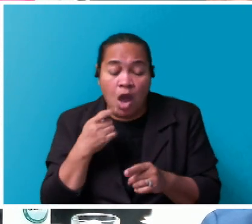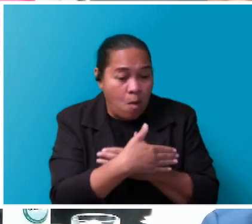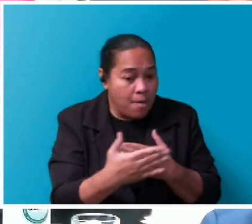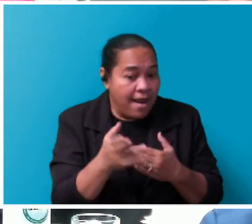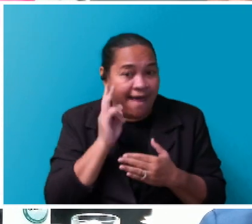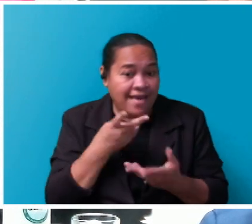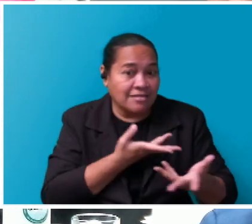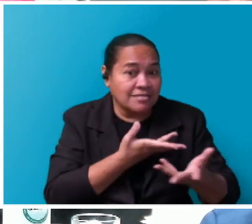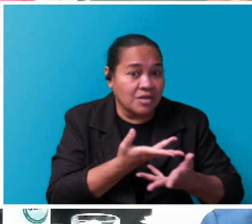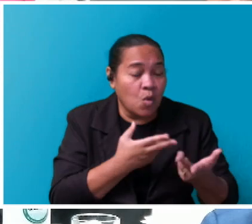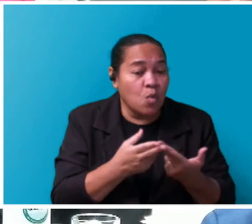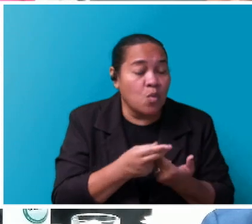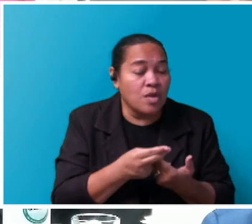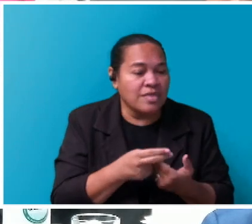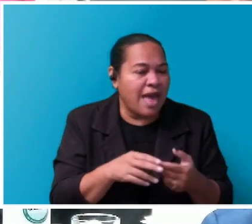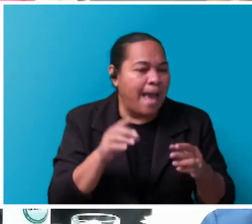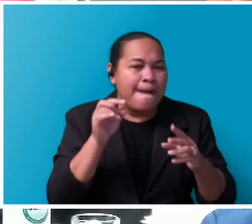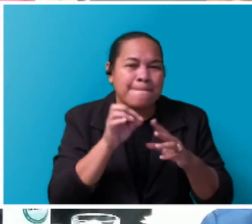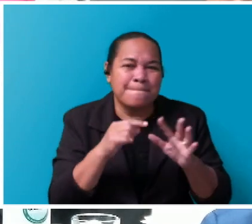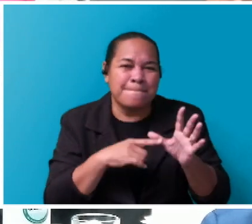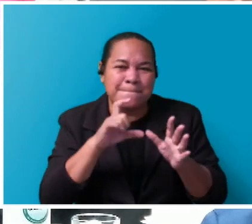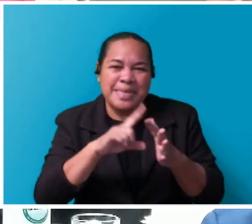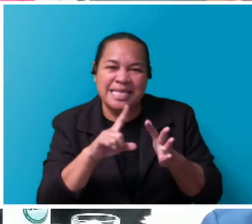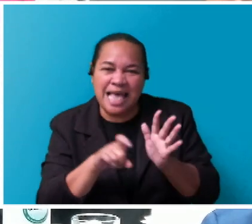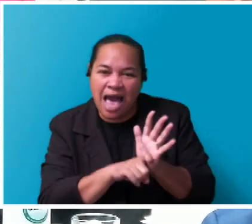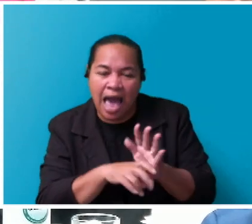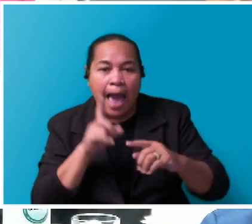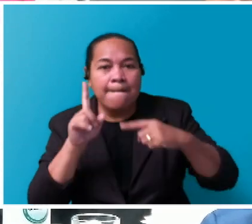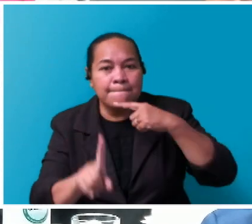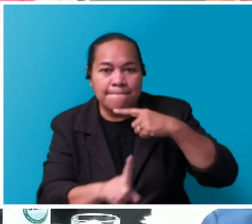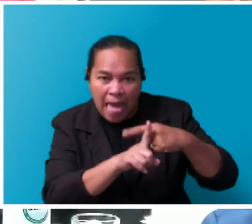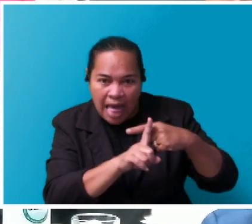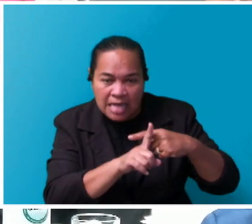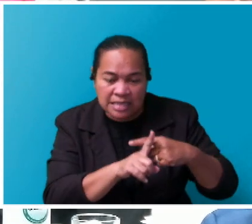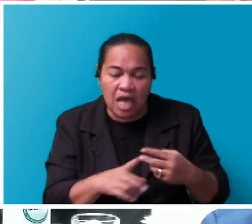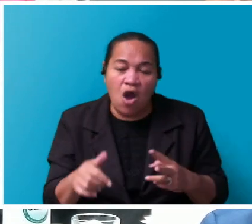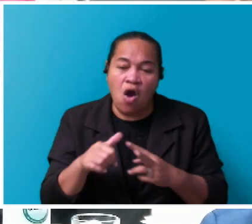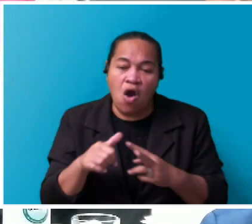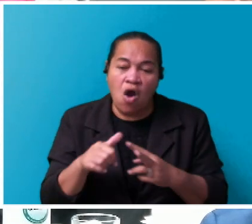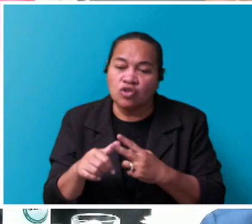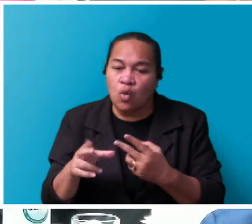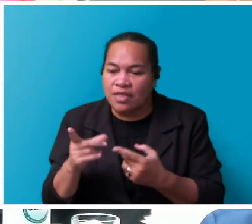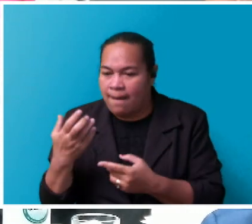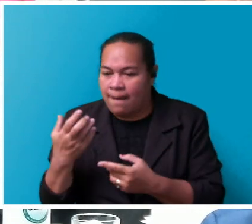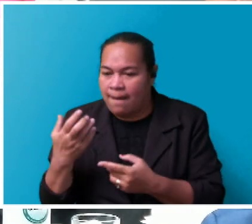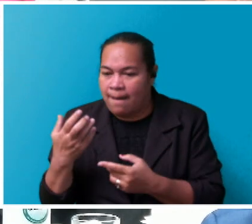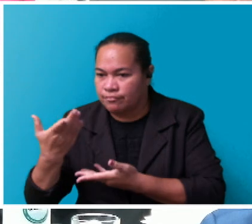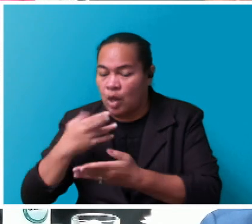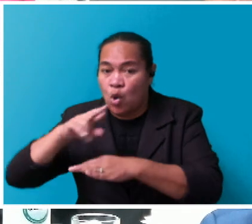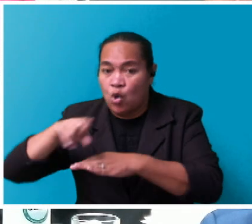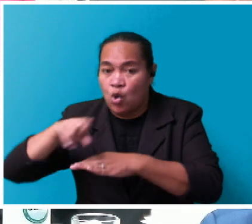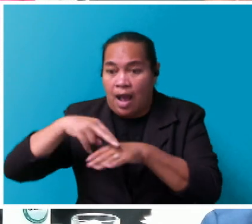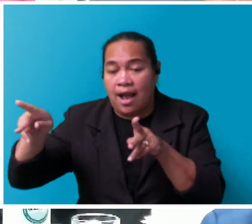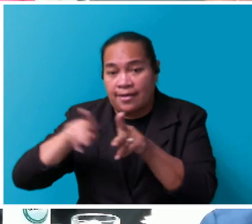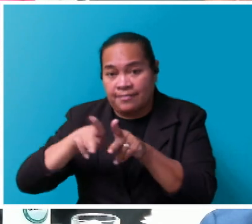reopened discussions with PESA Plus, Honorable Speaker, and more recently, discussions are underway on a regional economic